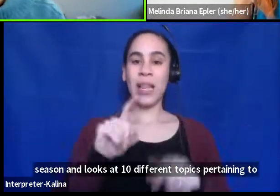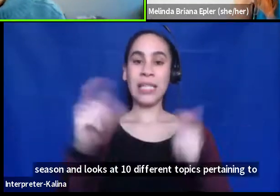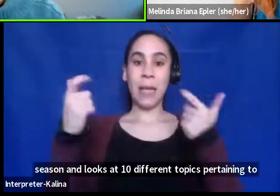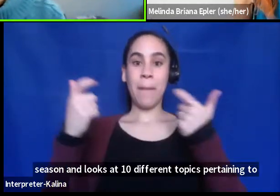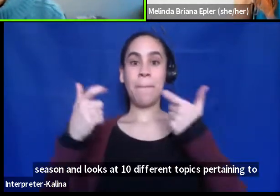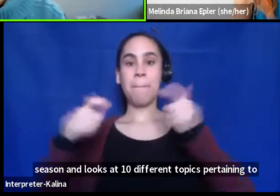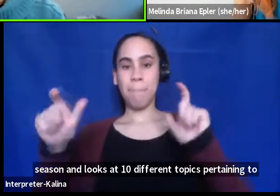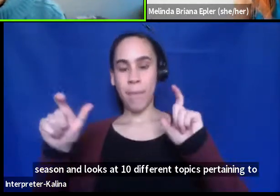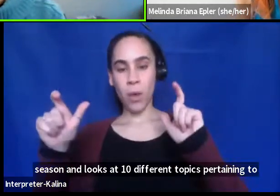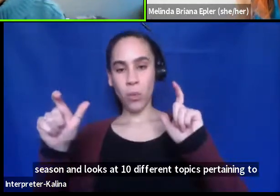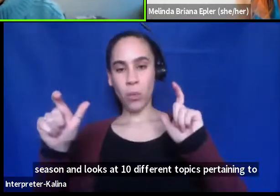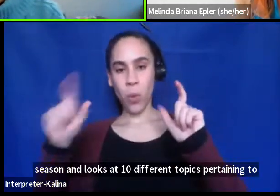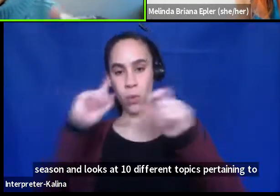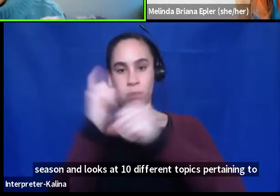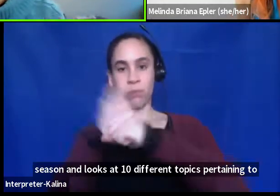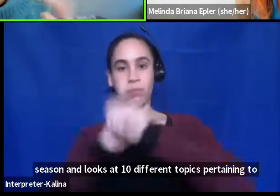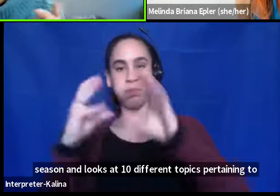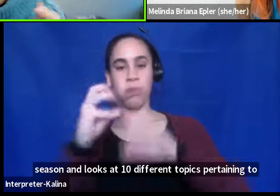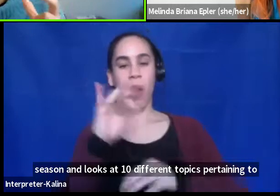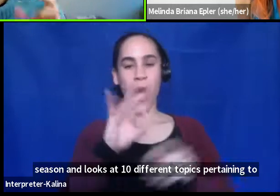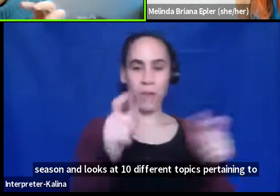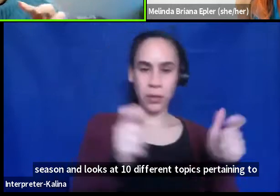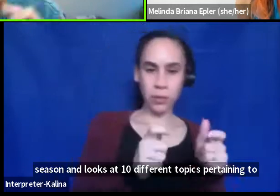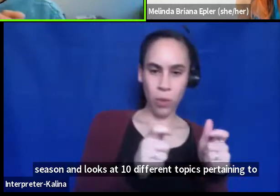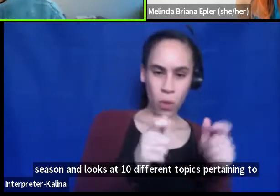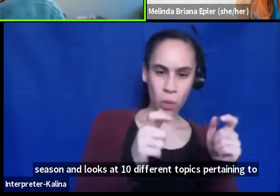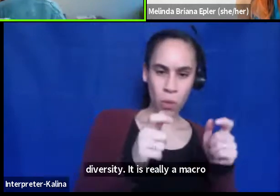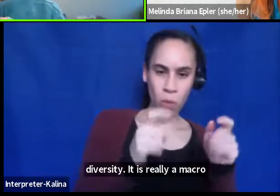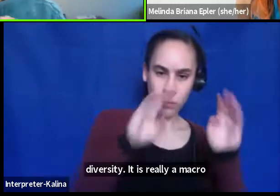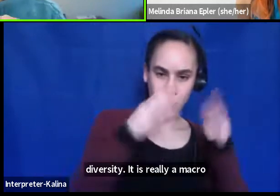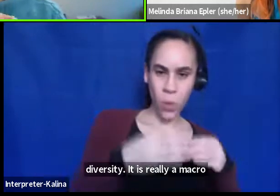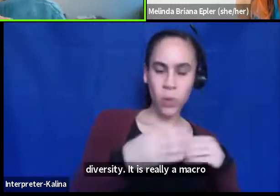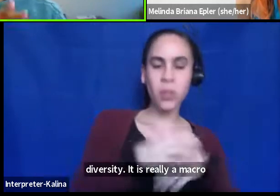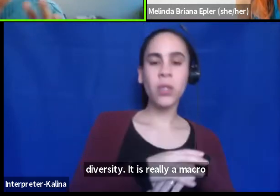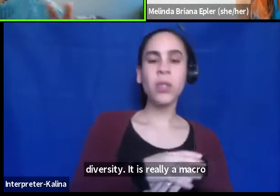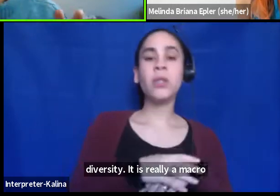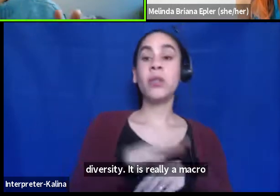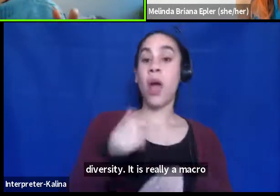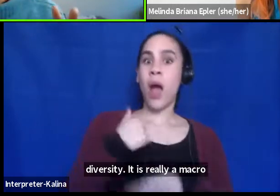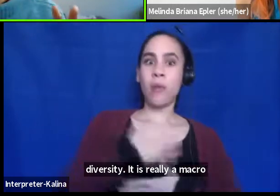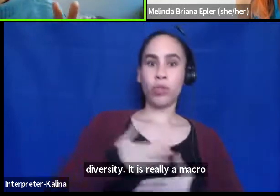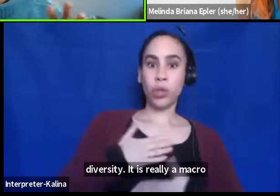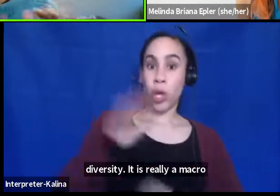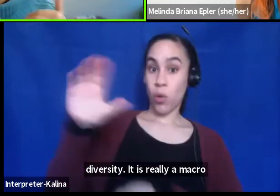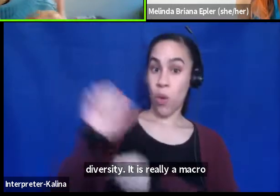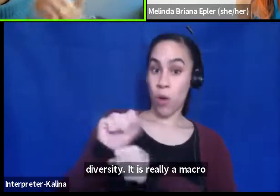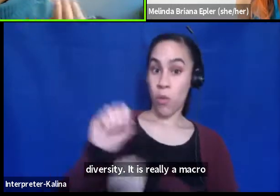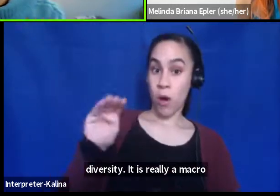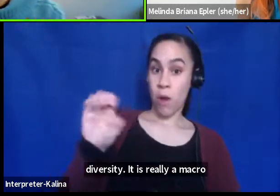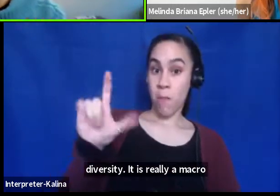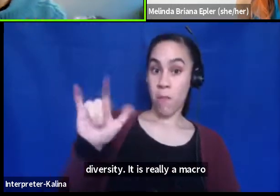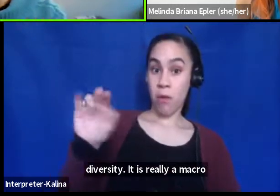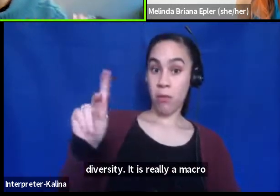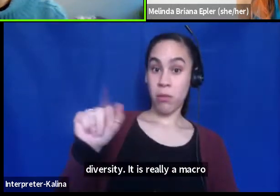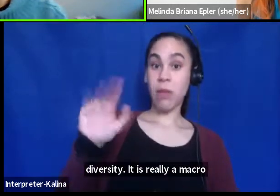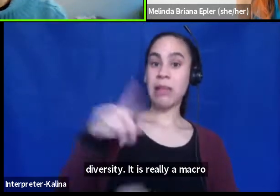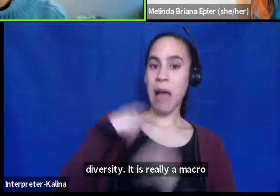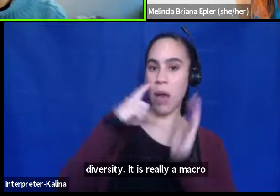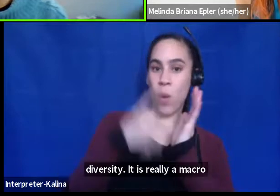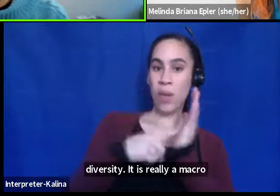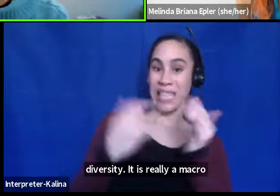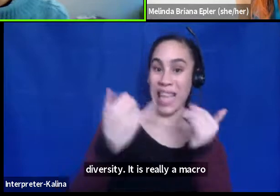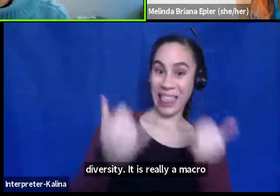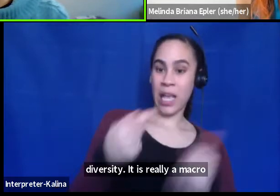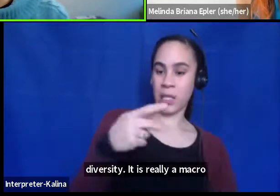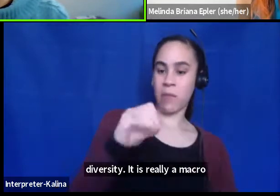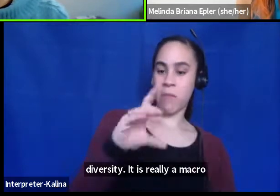of the things that I appreciate, Melinda, about your work was that like I noticed that this podcast in and of